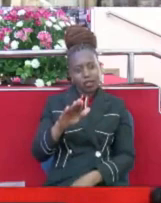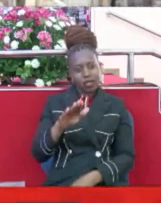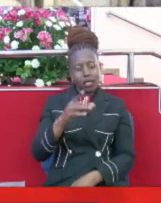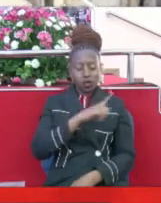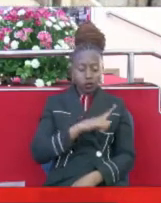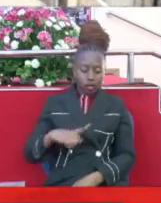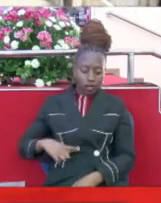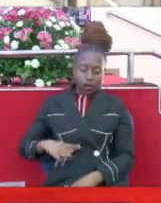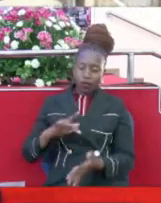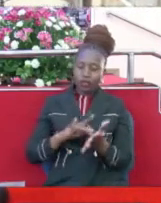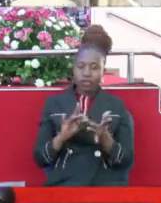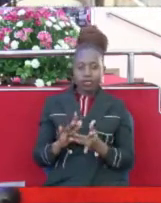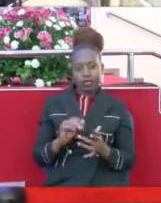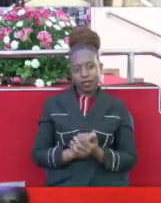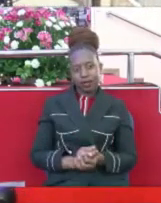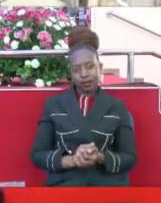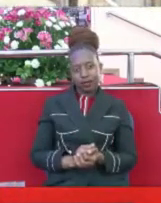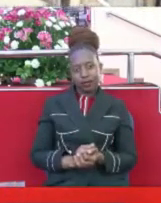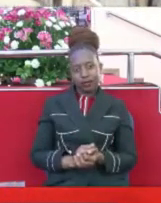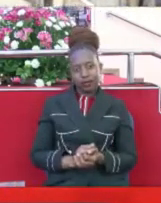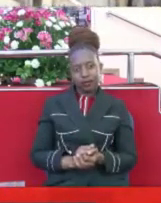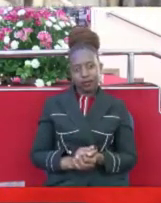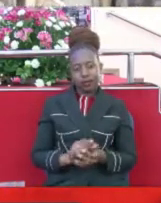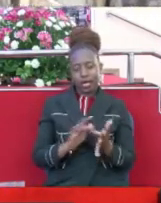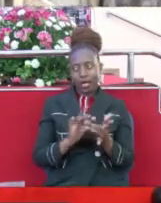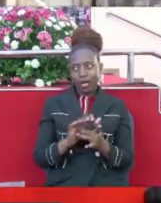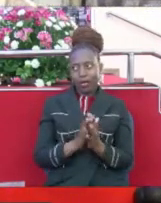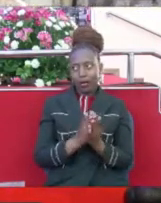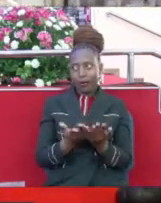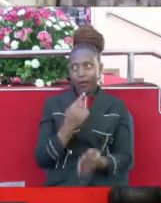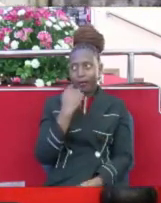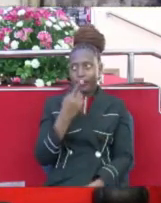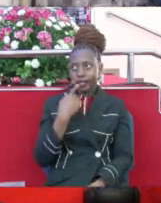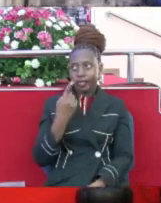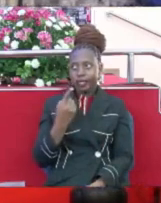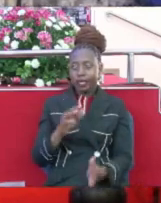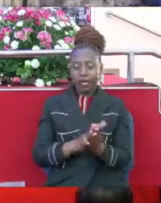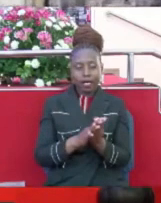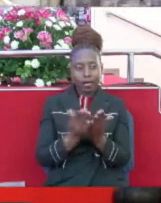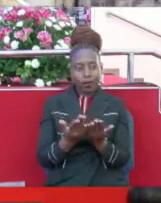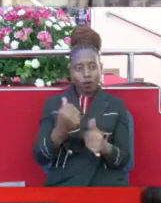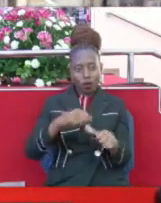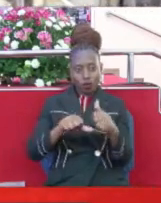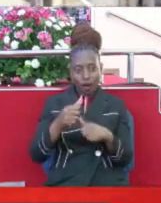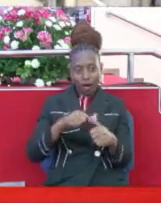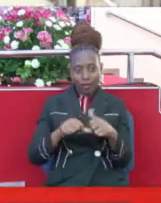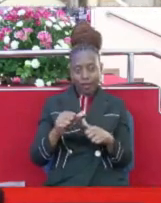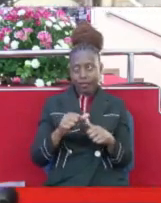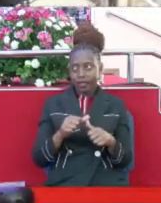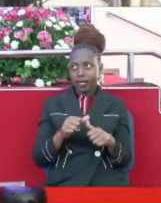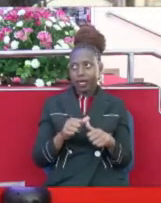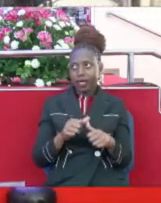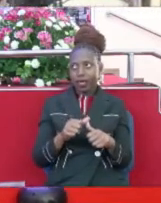kwa Bwana. Because the Bible says in the book of Acts chapter 16 verse 31. Kwa sababu mitume 16:21 biblia inasema. As for me and my